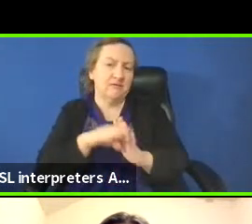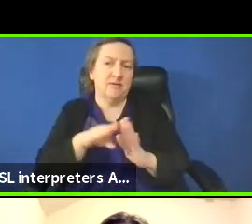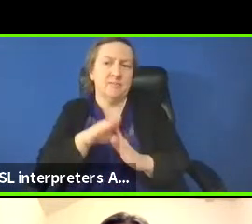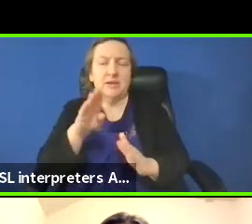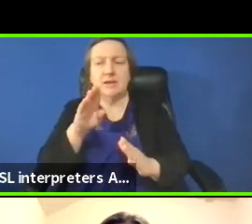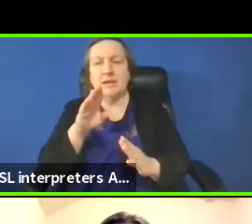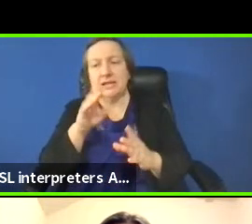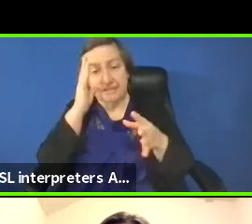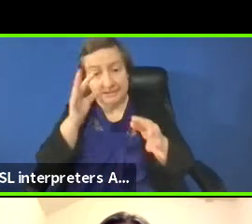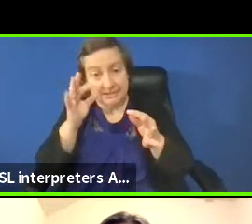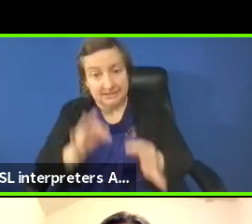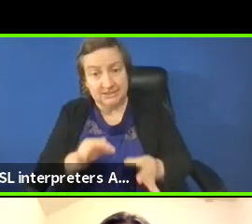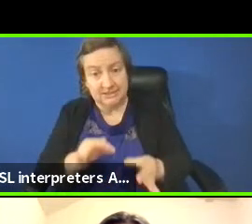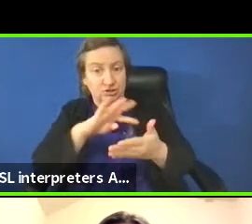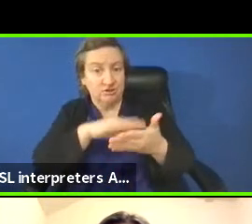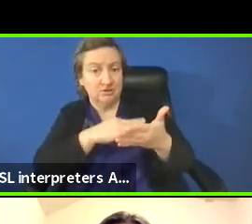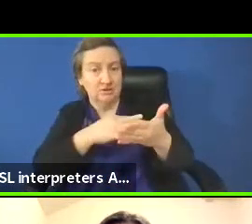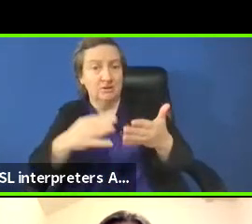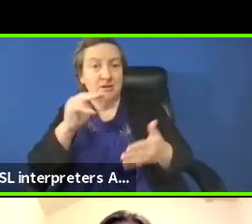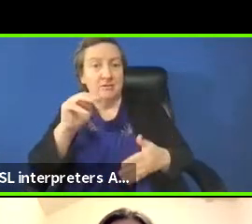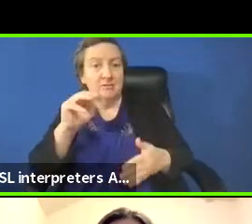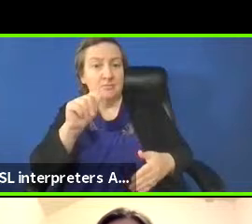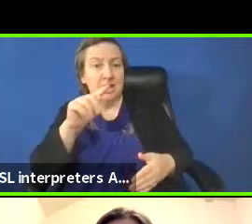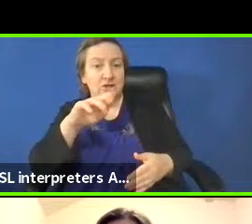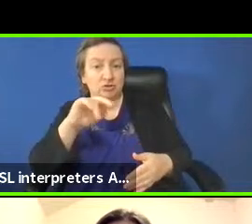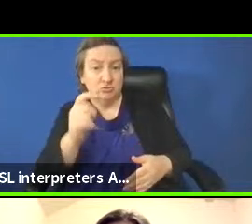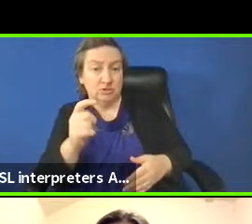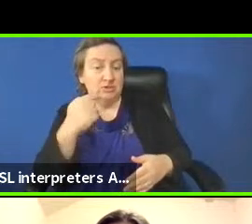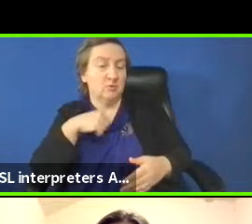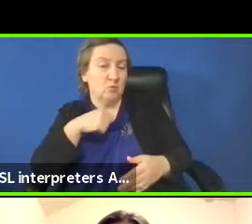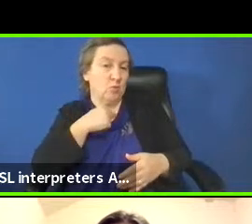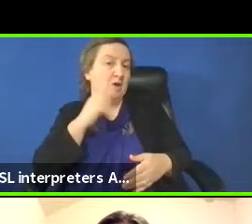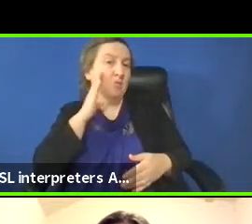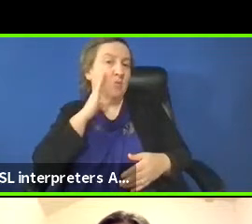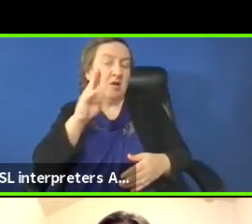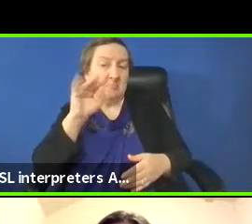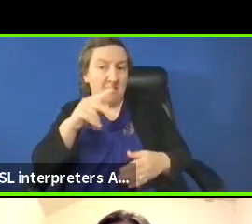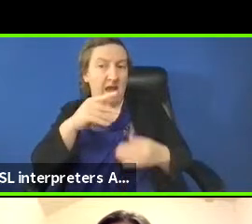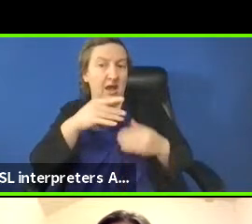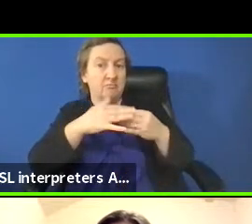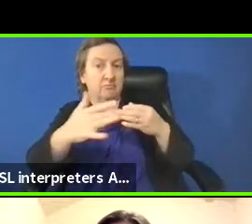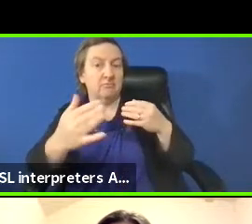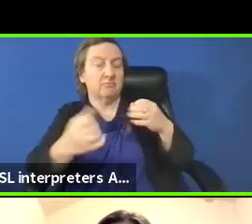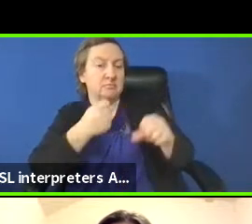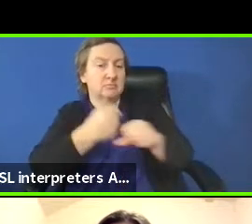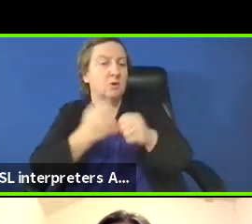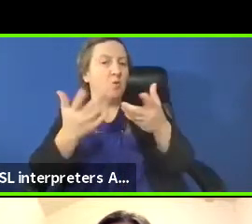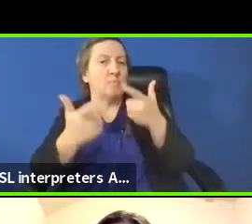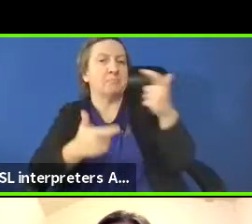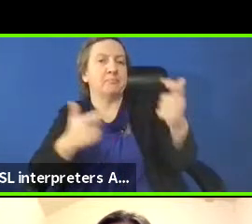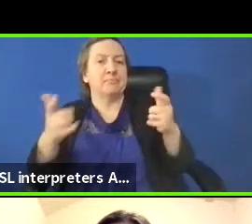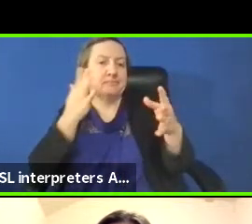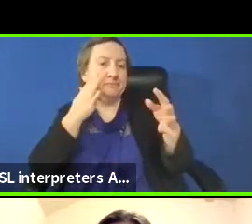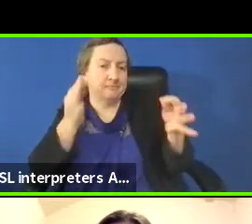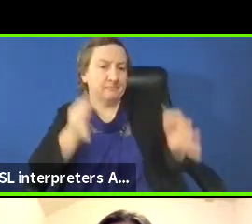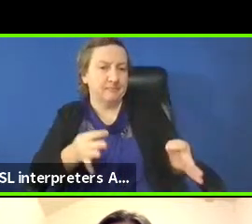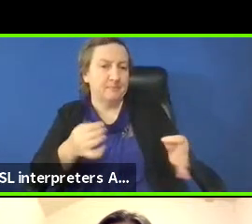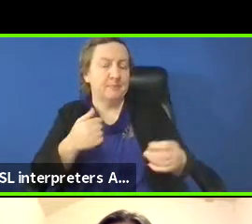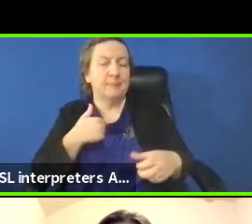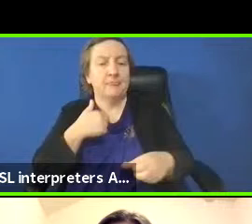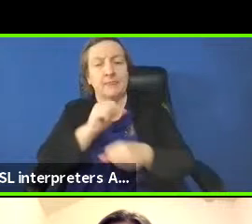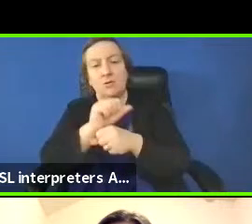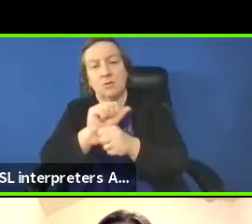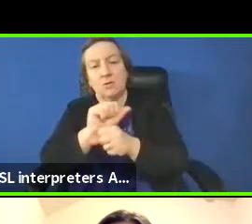matrix type tool where we are really mapping out over the next several years what those major decisions are. And so I'm working